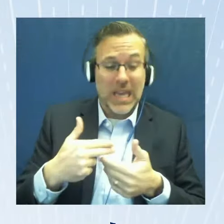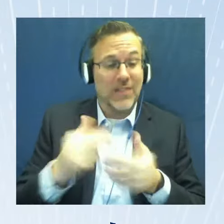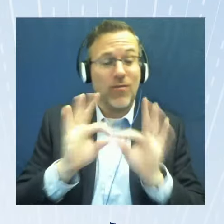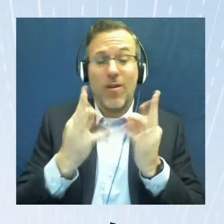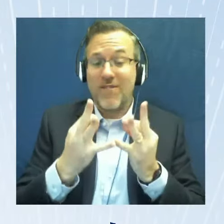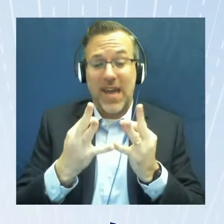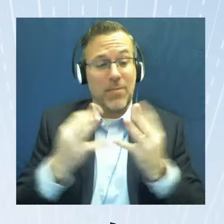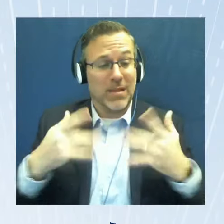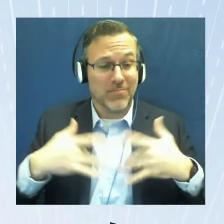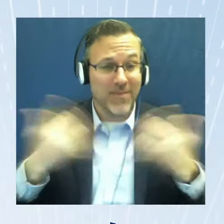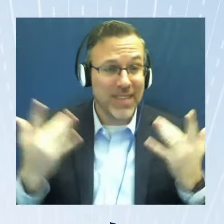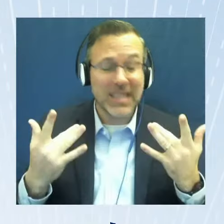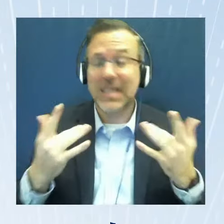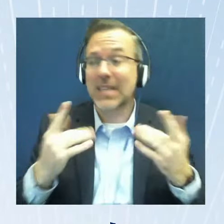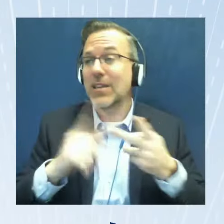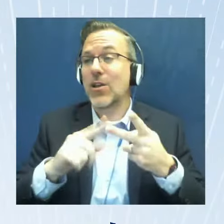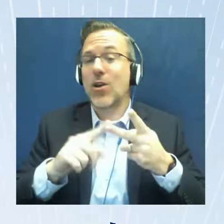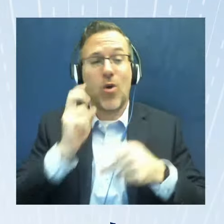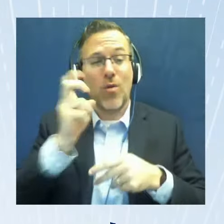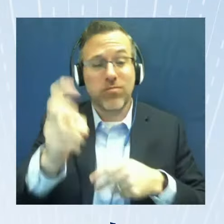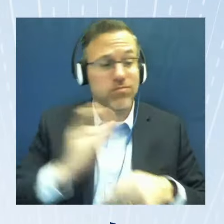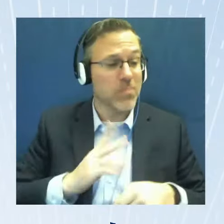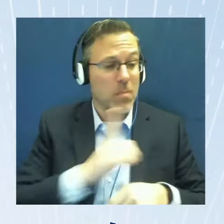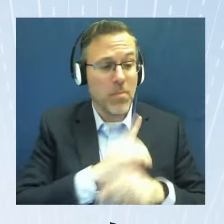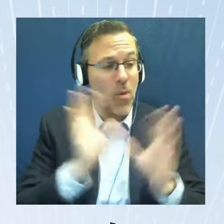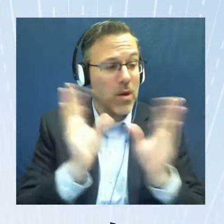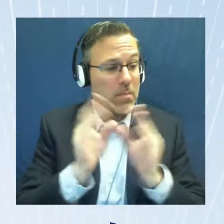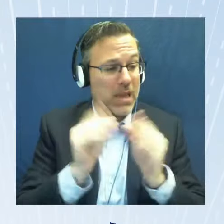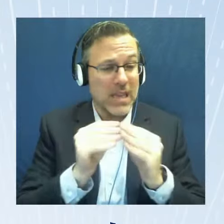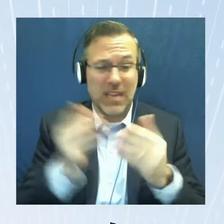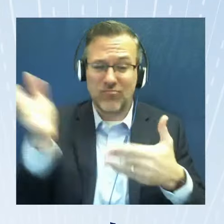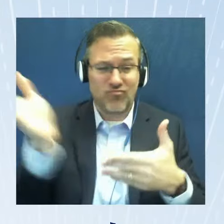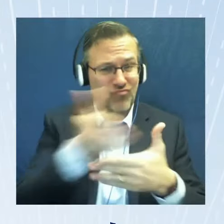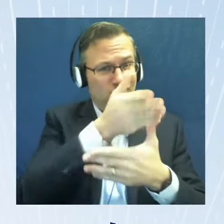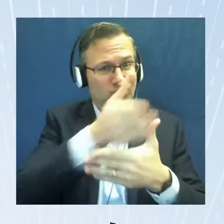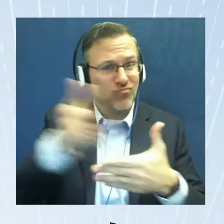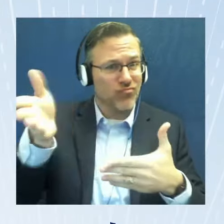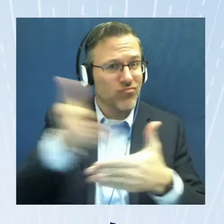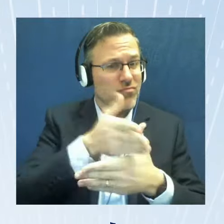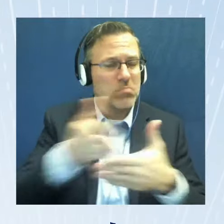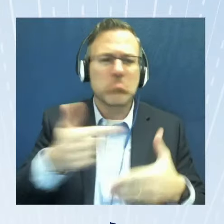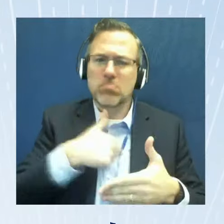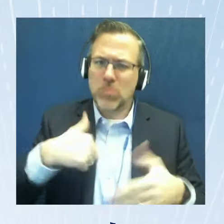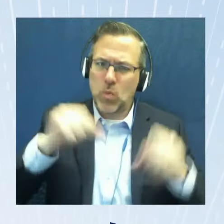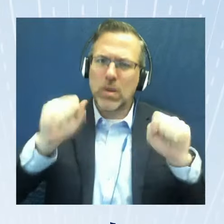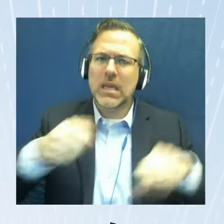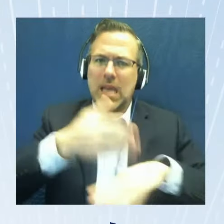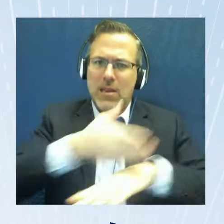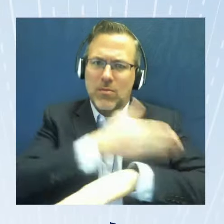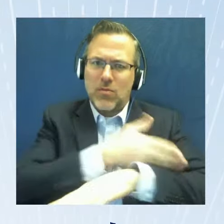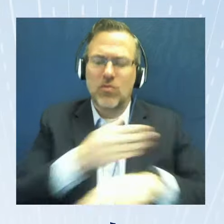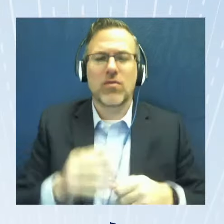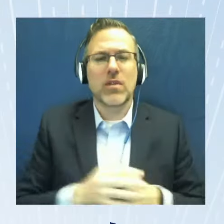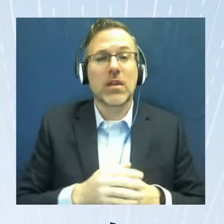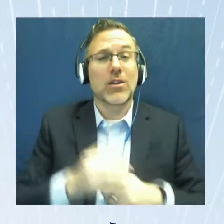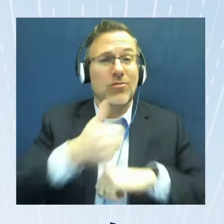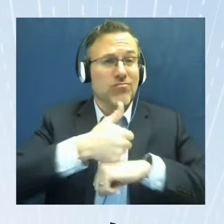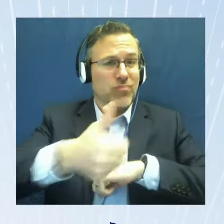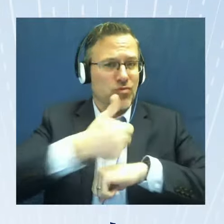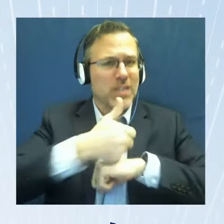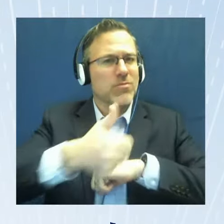or whether it is for a board meeting. And we know that we can do better. Despite a lot of progress, transportation